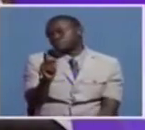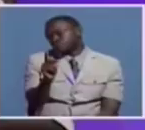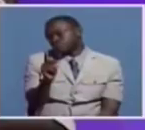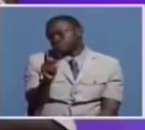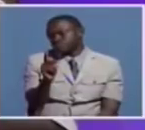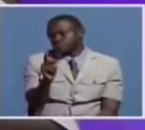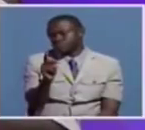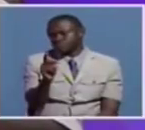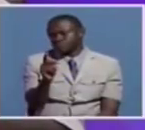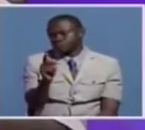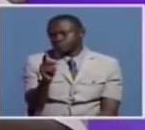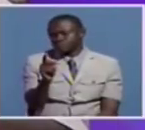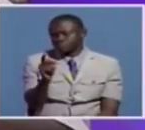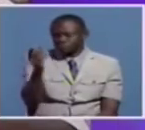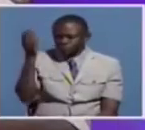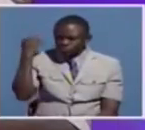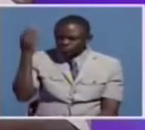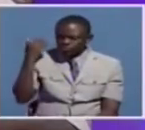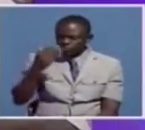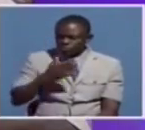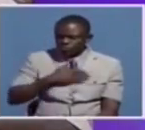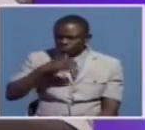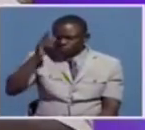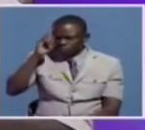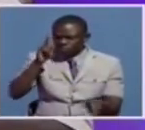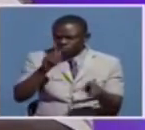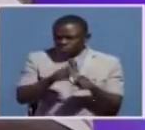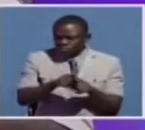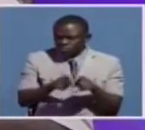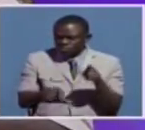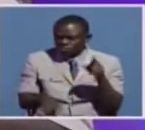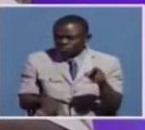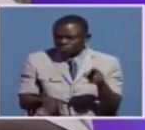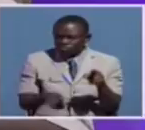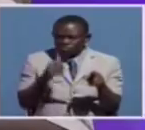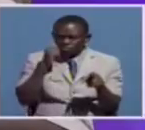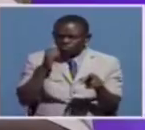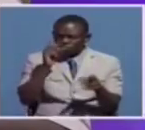my brother was caught in that thing where he killed a girl?